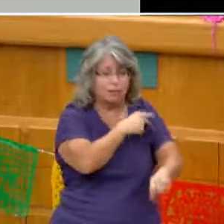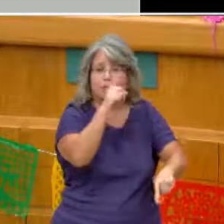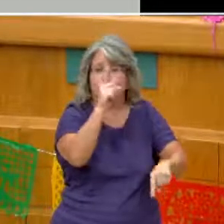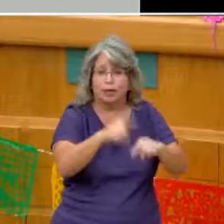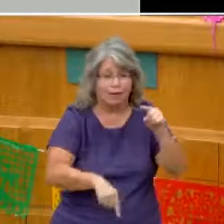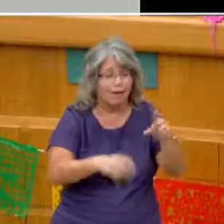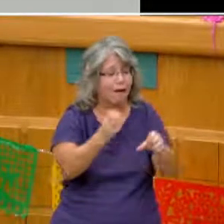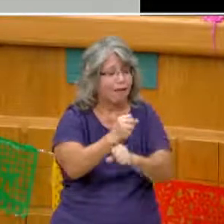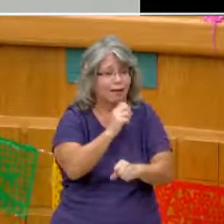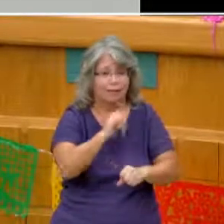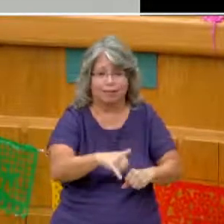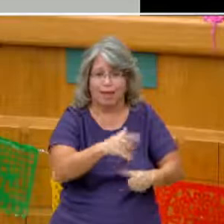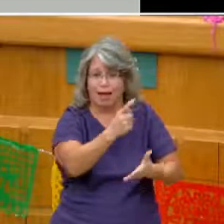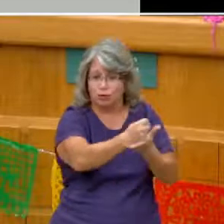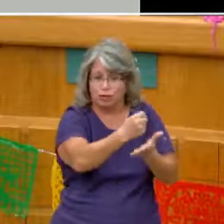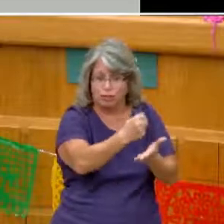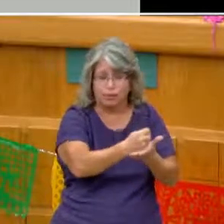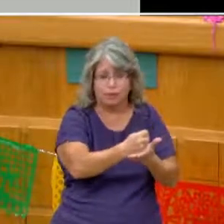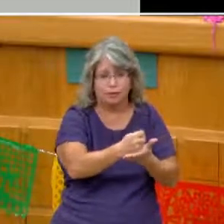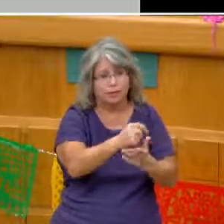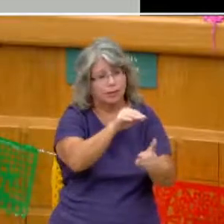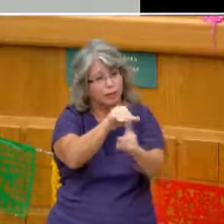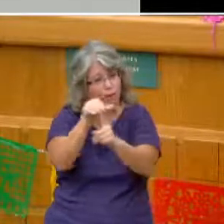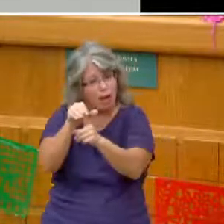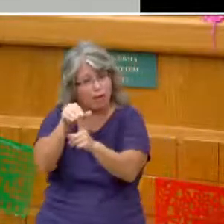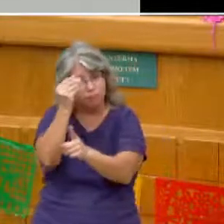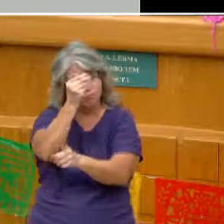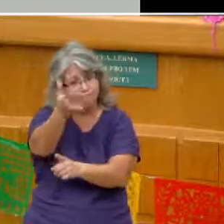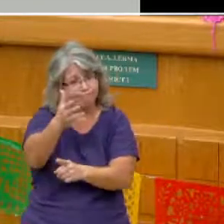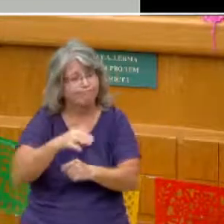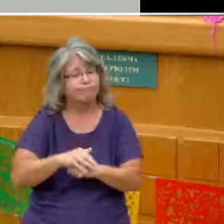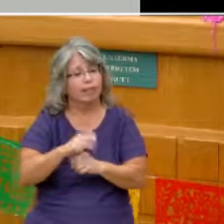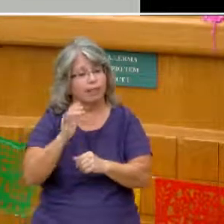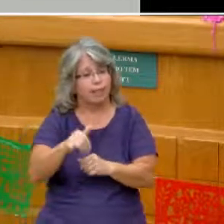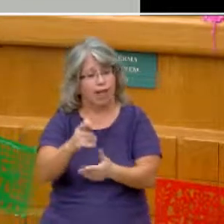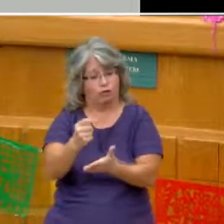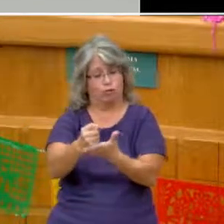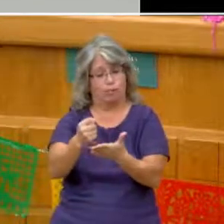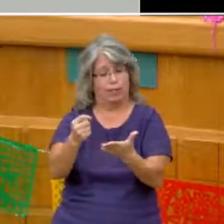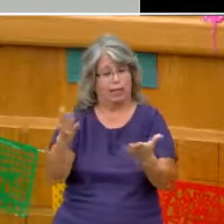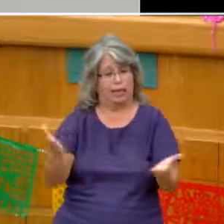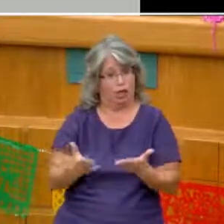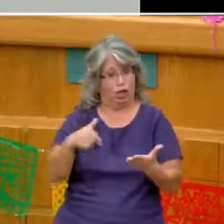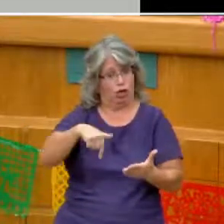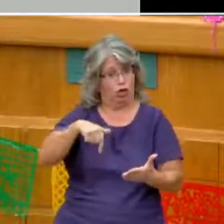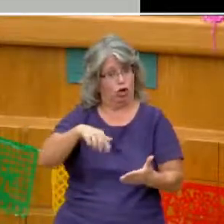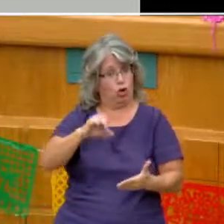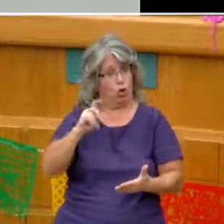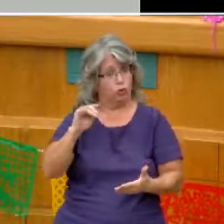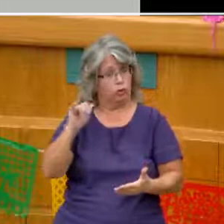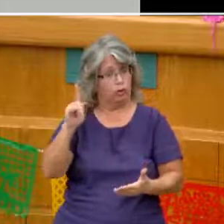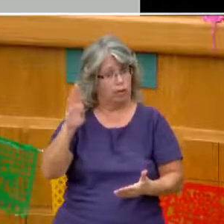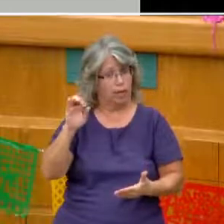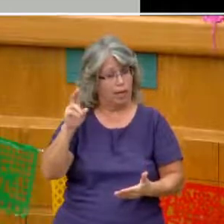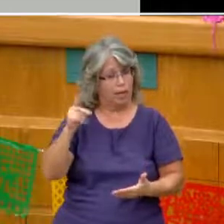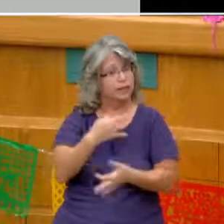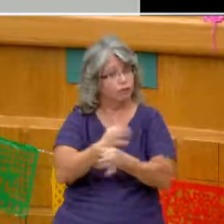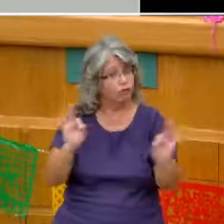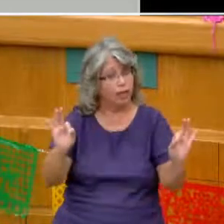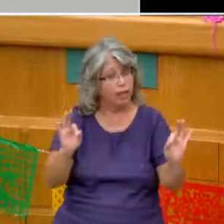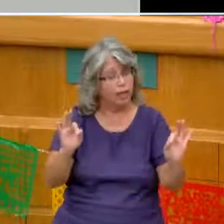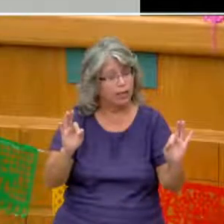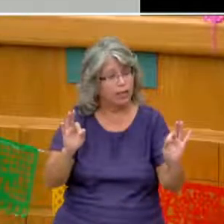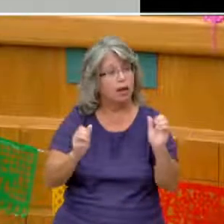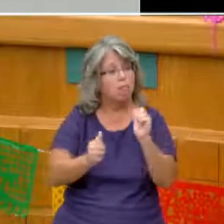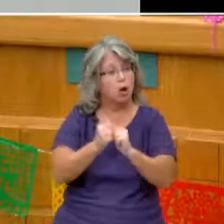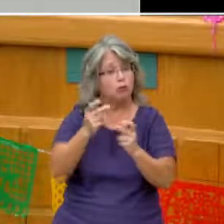monoclonal antibodies are free for us here in the Coastal Bend. And for most other people in the United States, they're very expensive, and